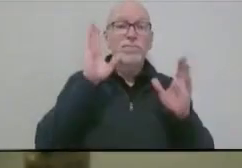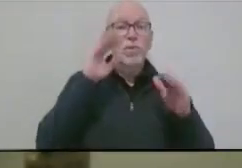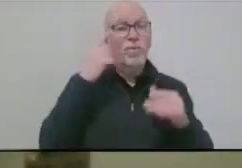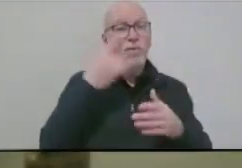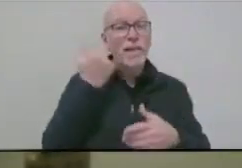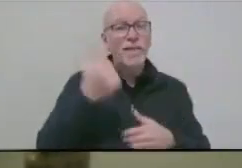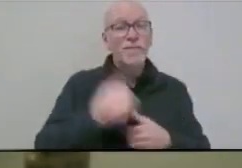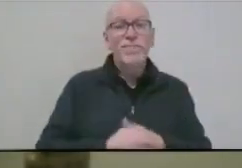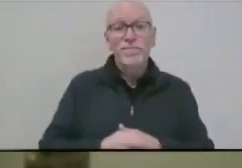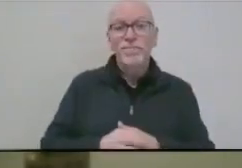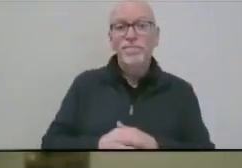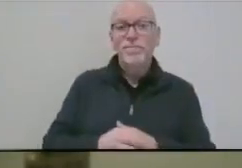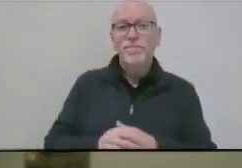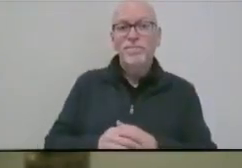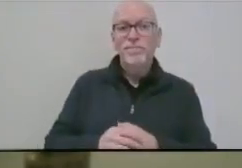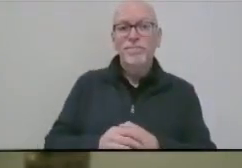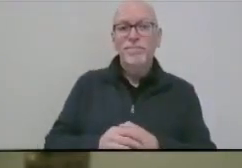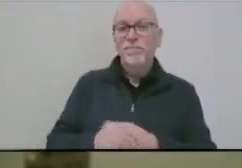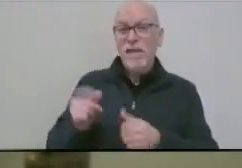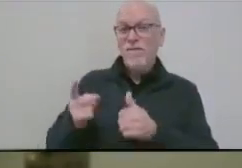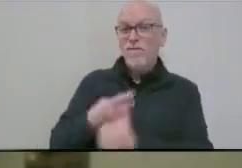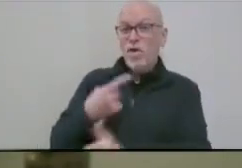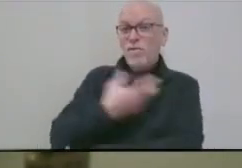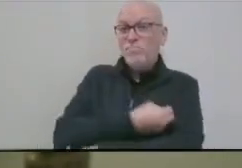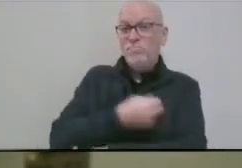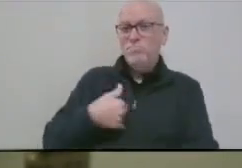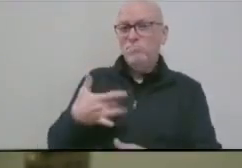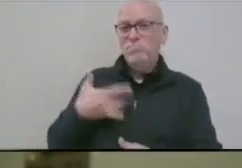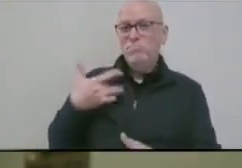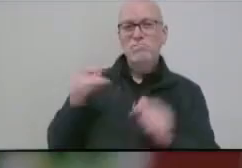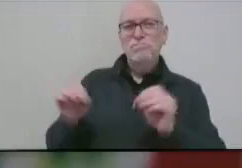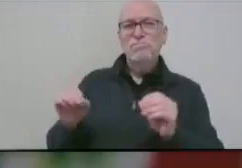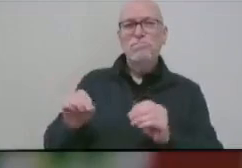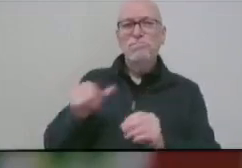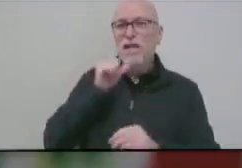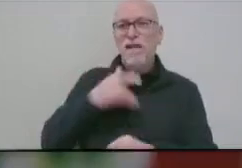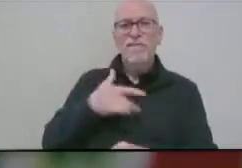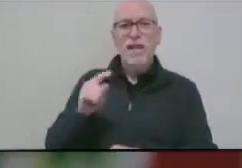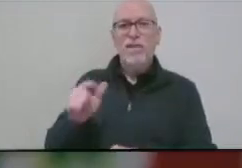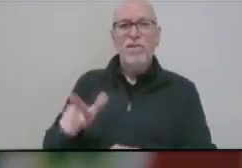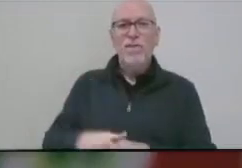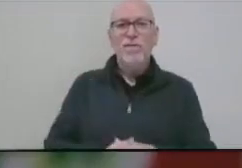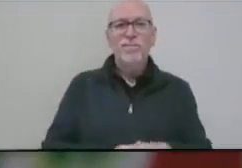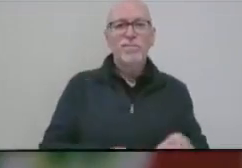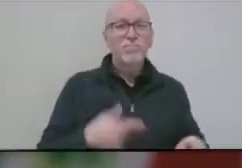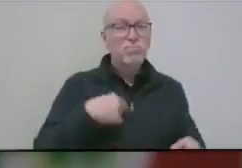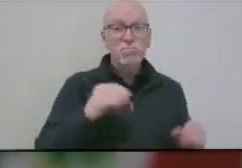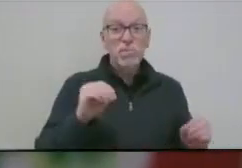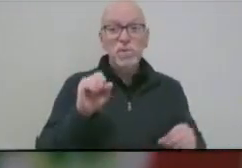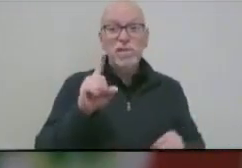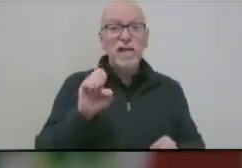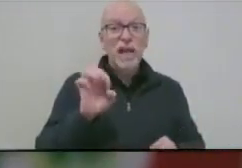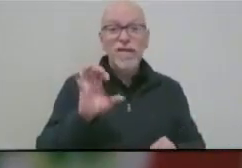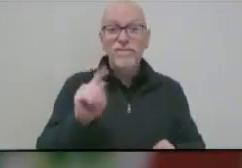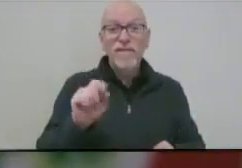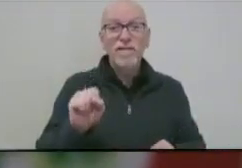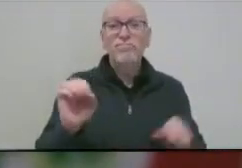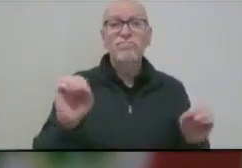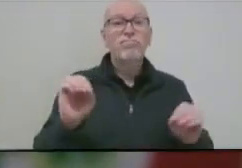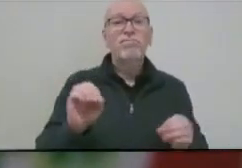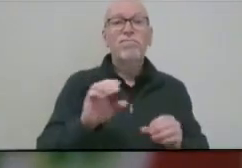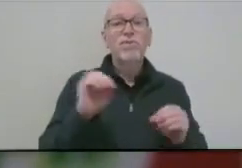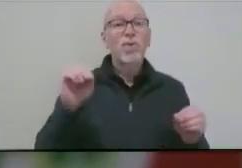The first one, I didn't even feel it. I did not feel that shot at all. There was no side effect. No chill, no